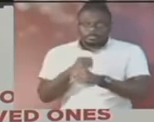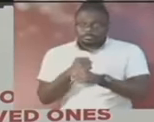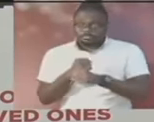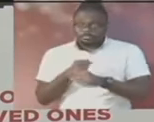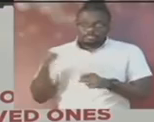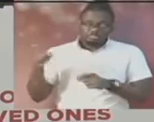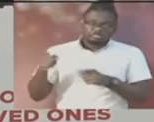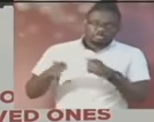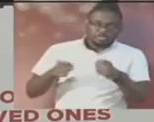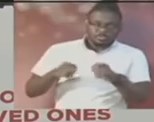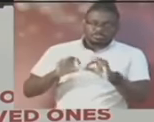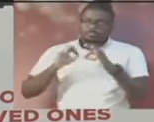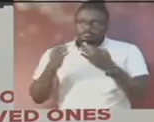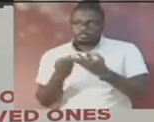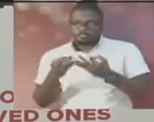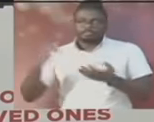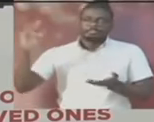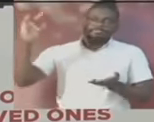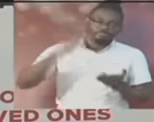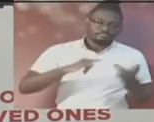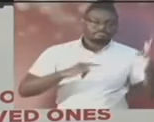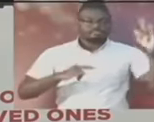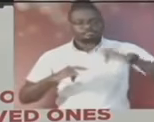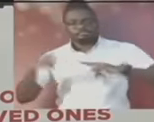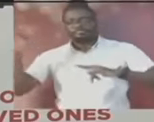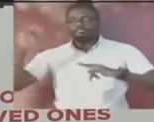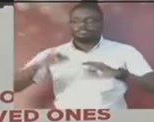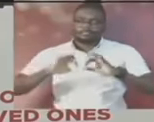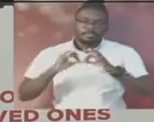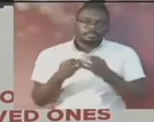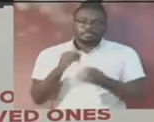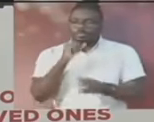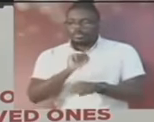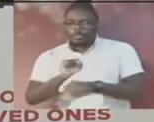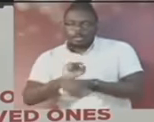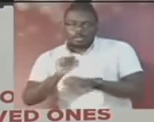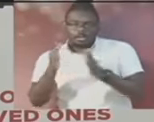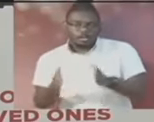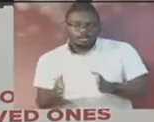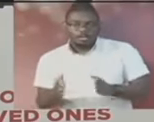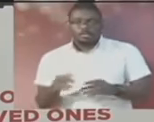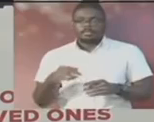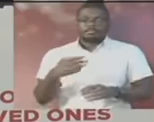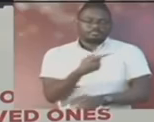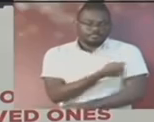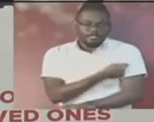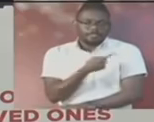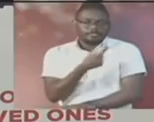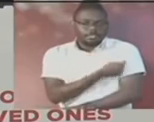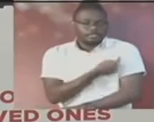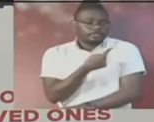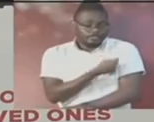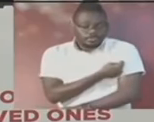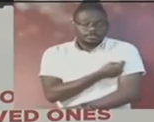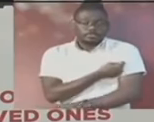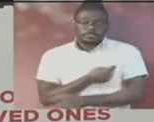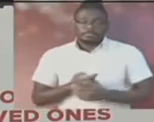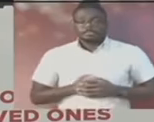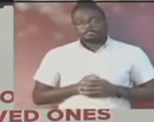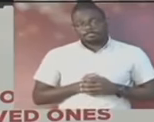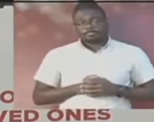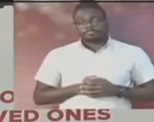relatives. They've been managing the vaccination process, right? And we're seeing upwards of 4,000 vaccinations being done a